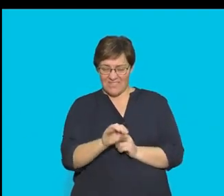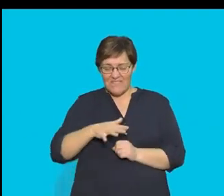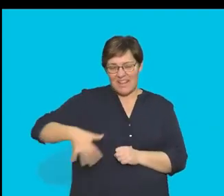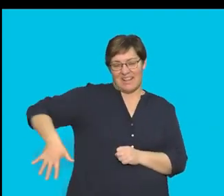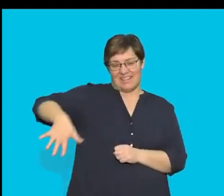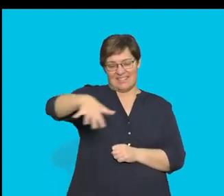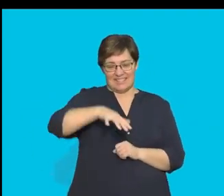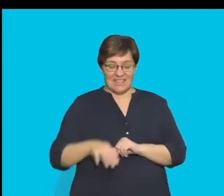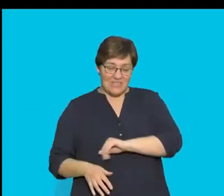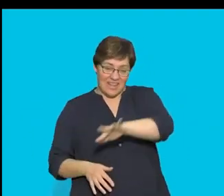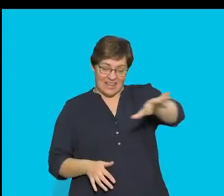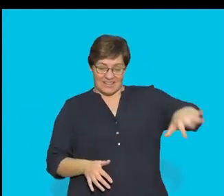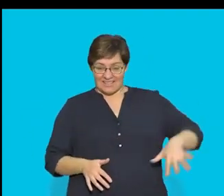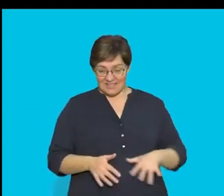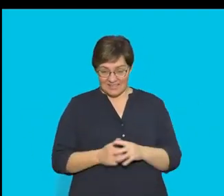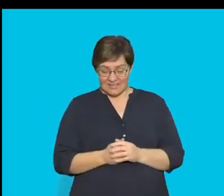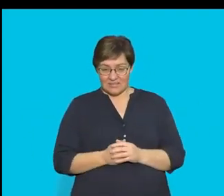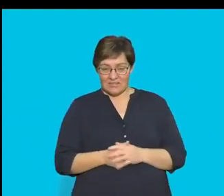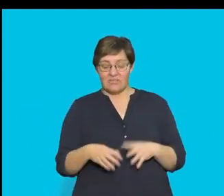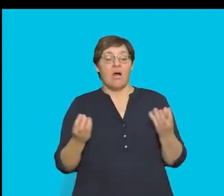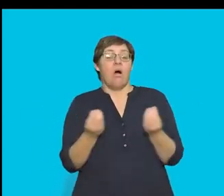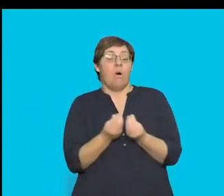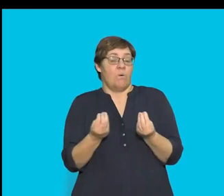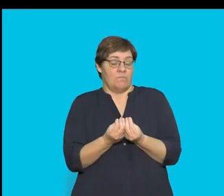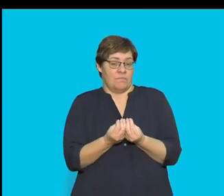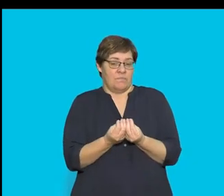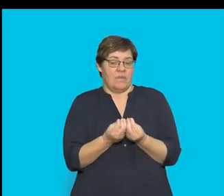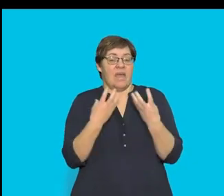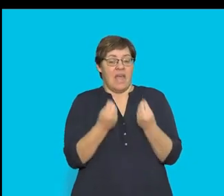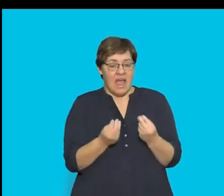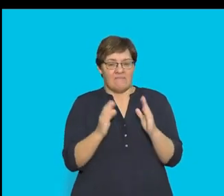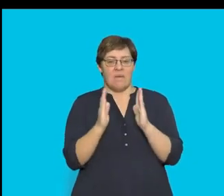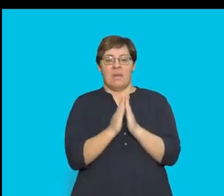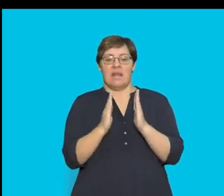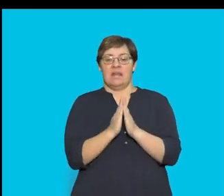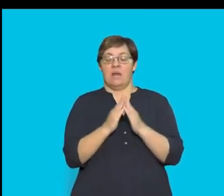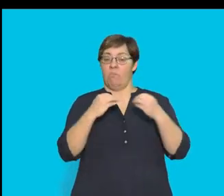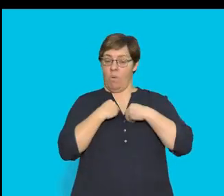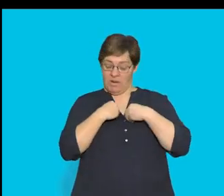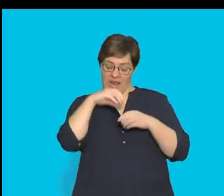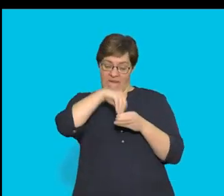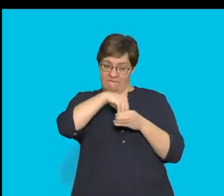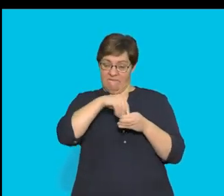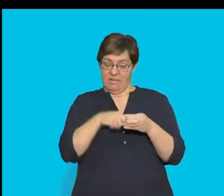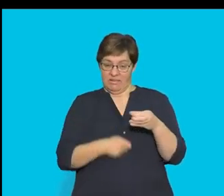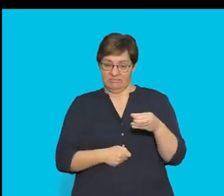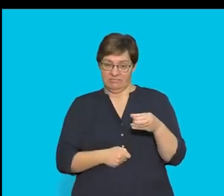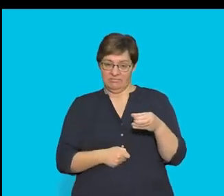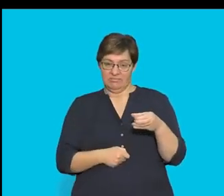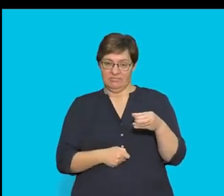have objects that have magnetic properties. So objects with magnetic